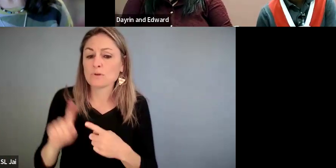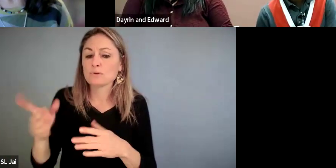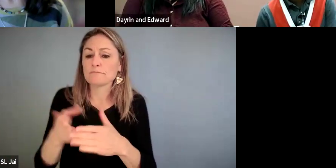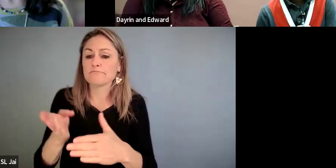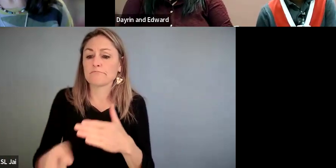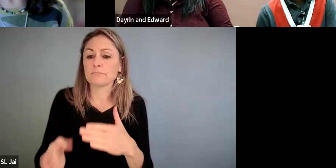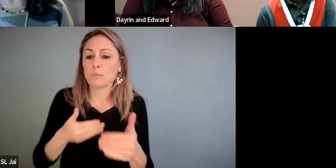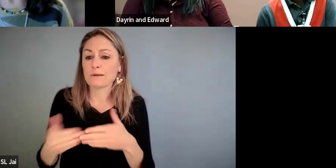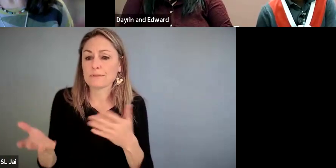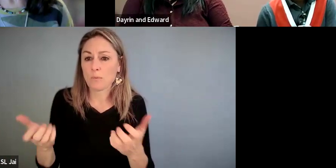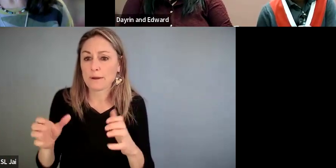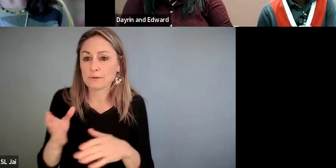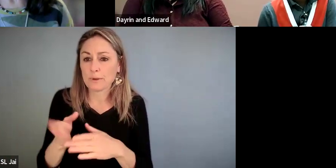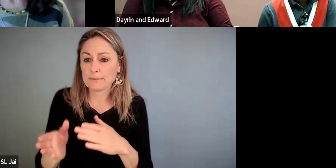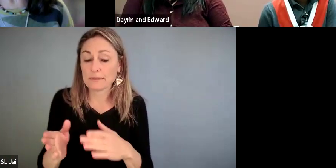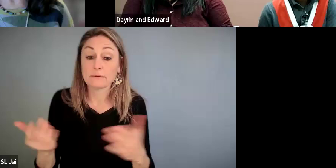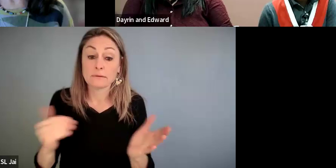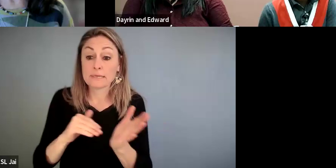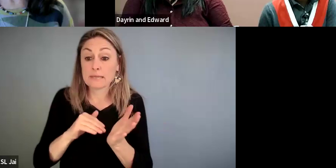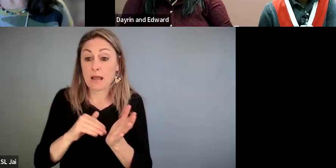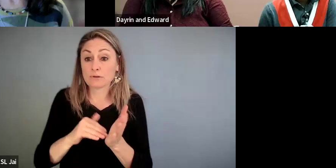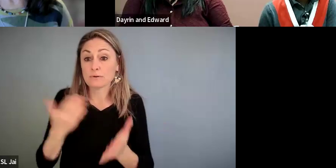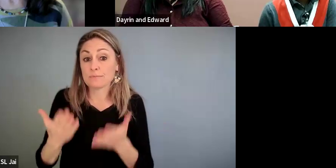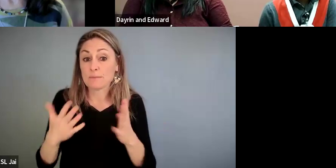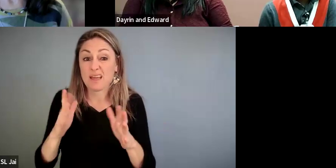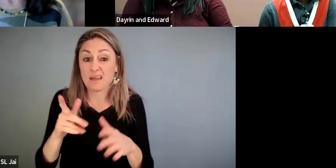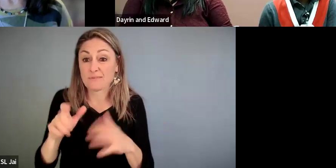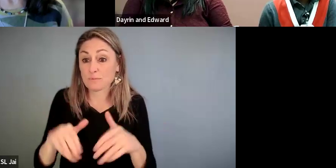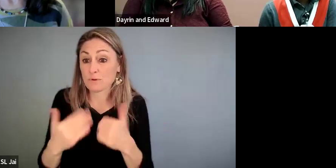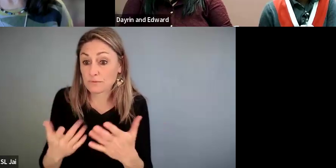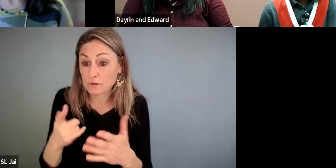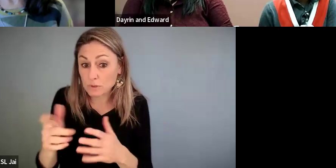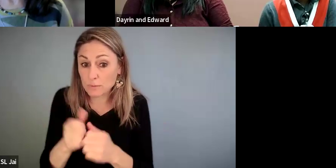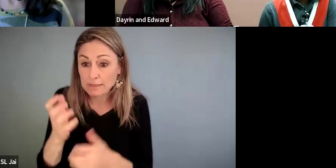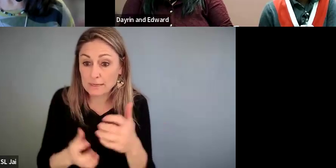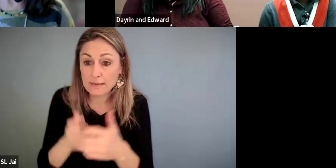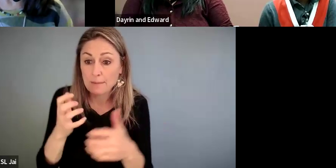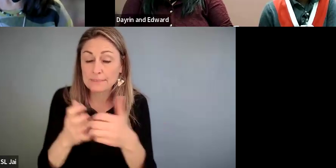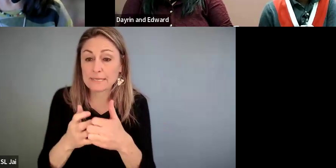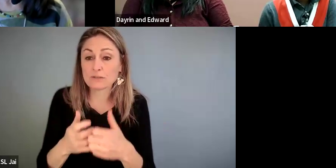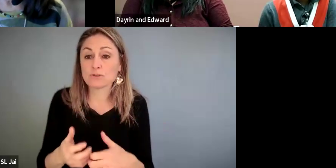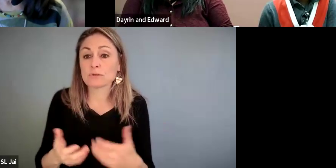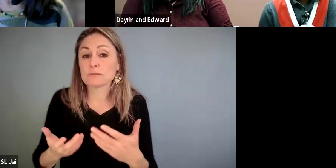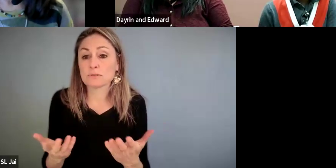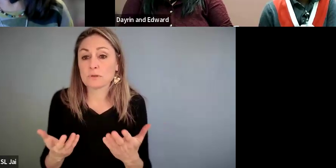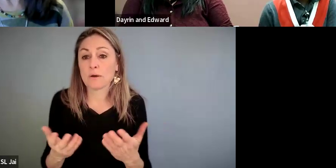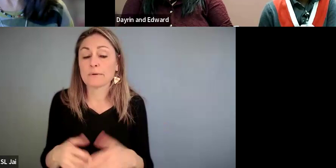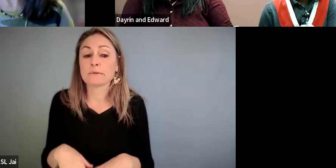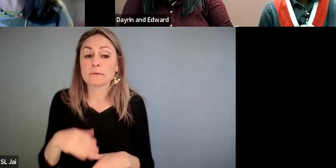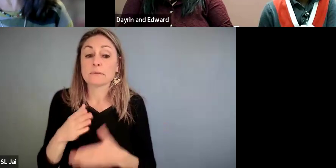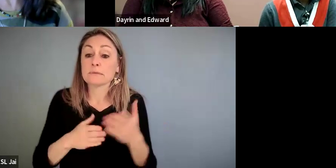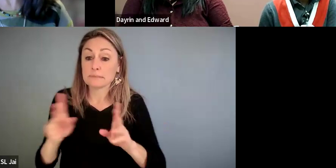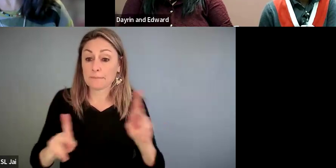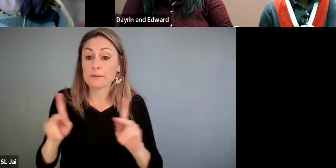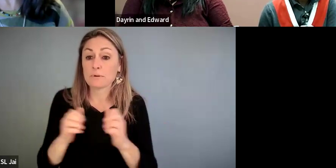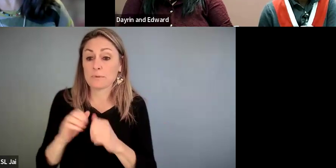tasks. The doctors may need to provide you with accommodations. So people with